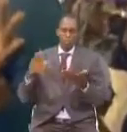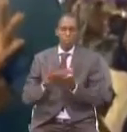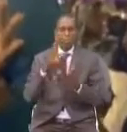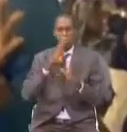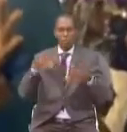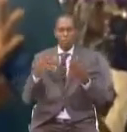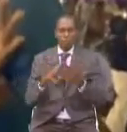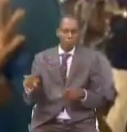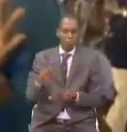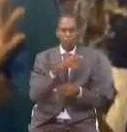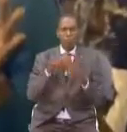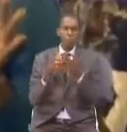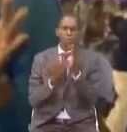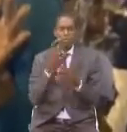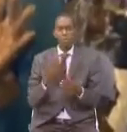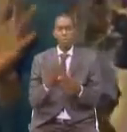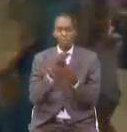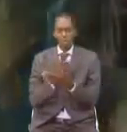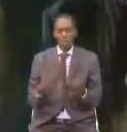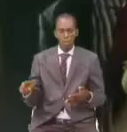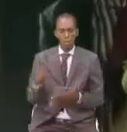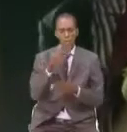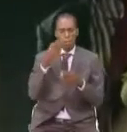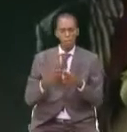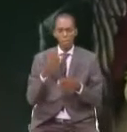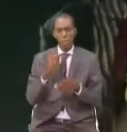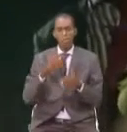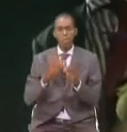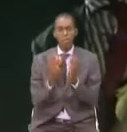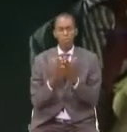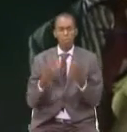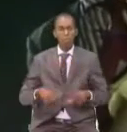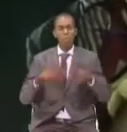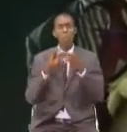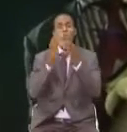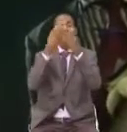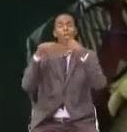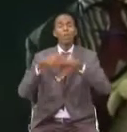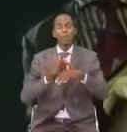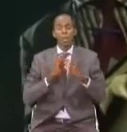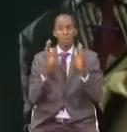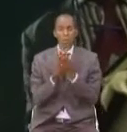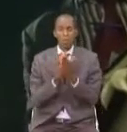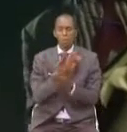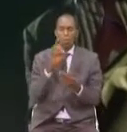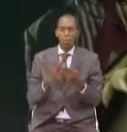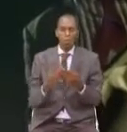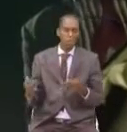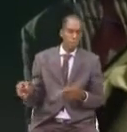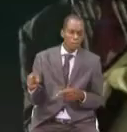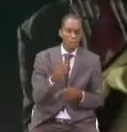name. Write their names in the book of life in heaven. And I pray that when they eventually leave